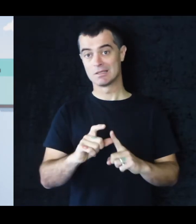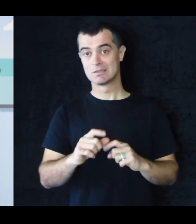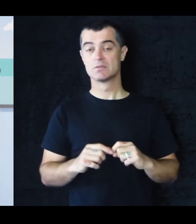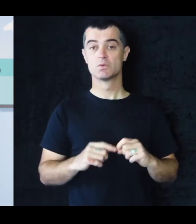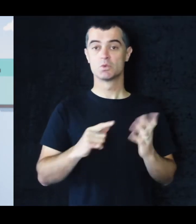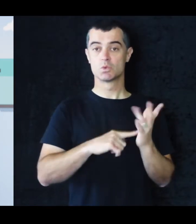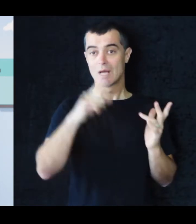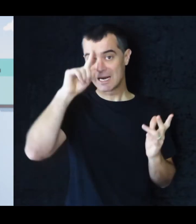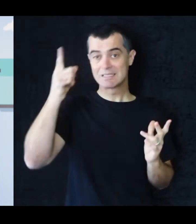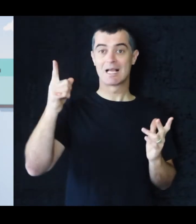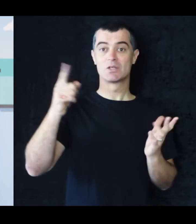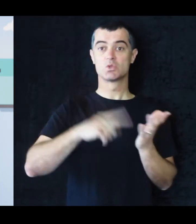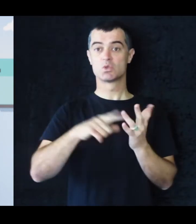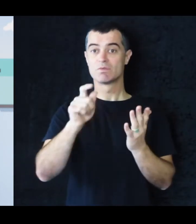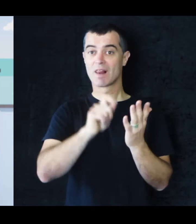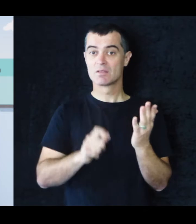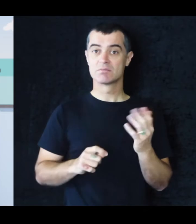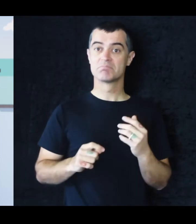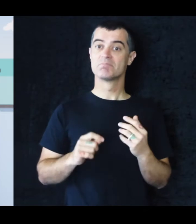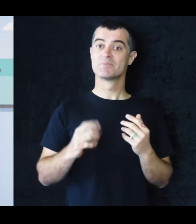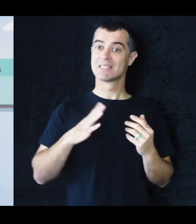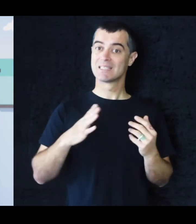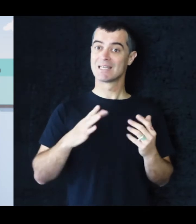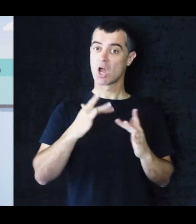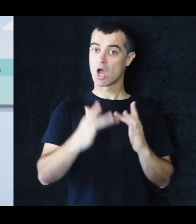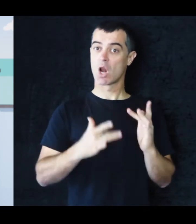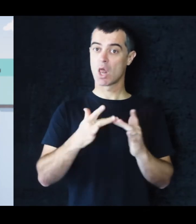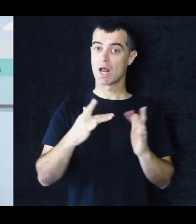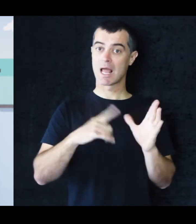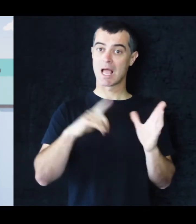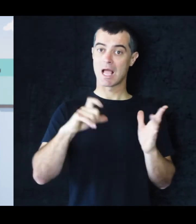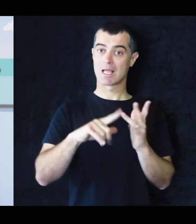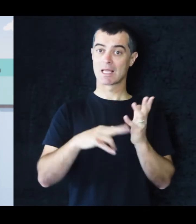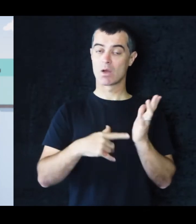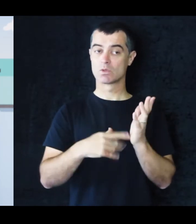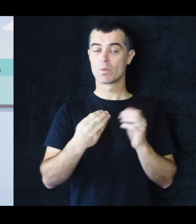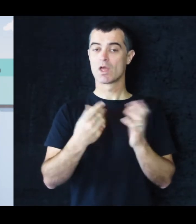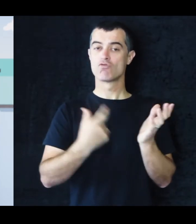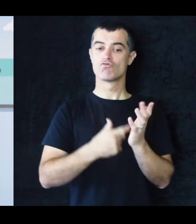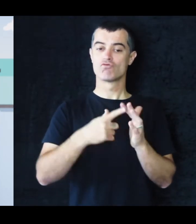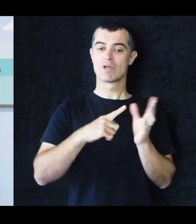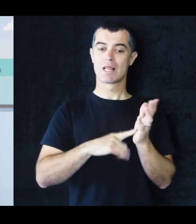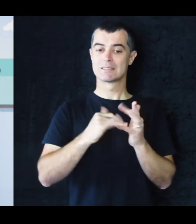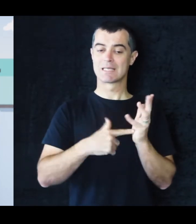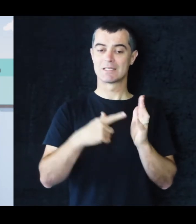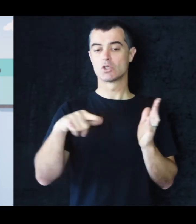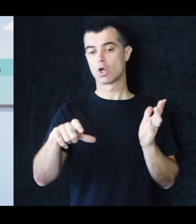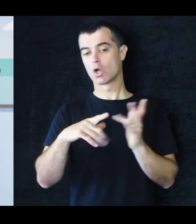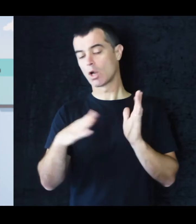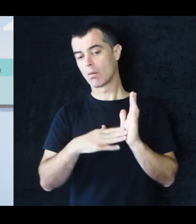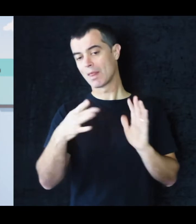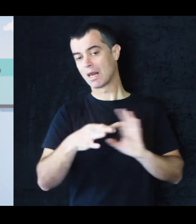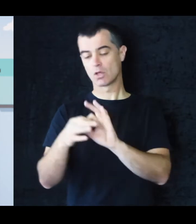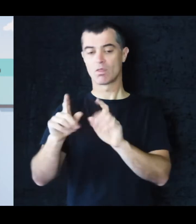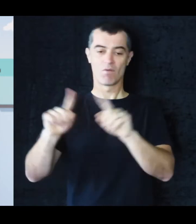hard to understand and complete. Because you need an online account with the vid08, and then you need to link that account to the